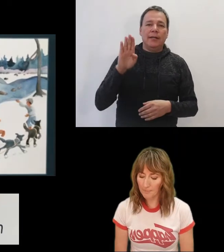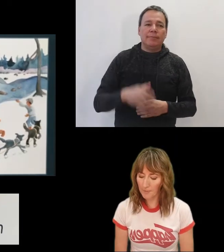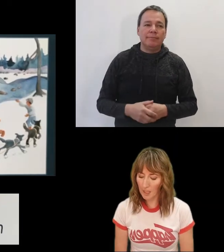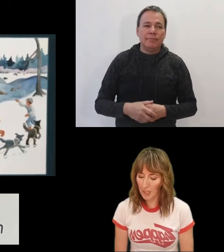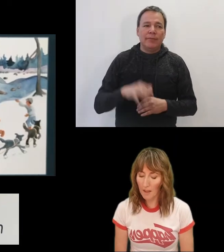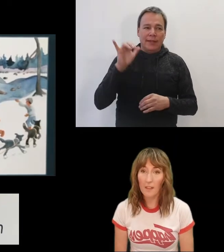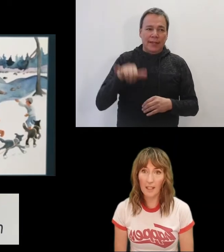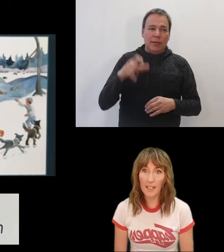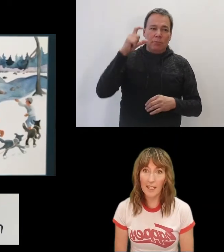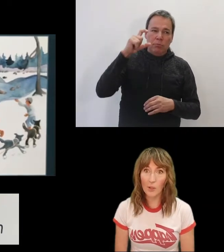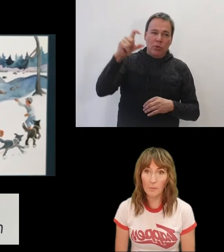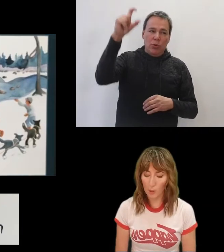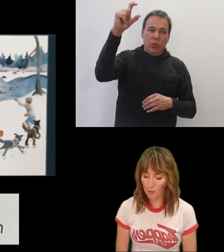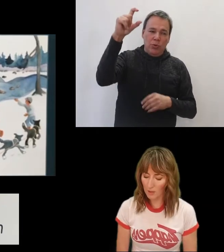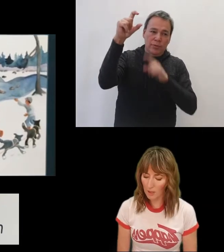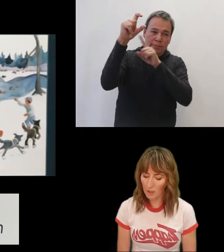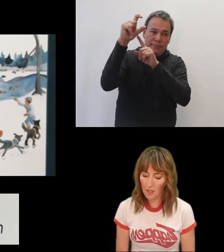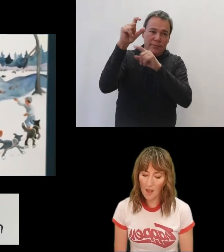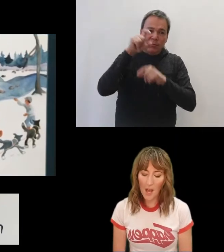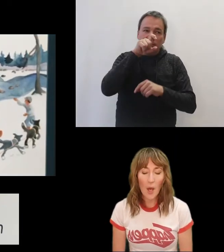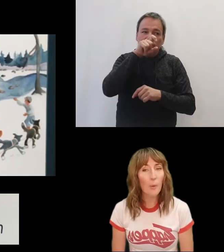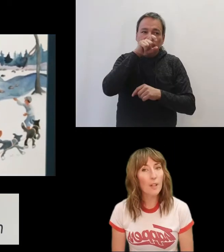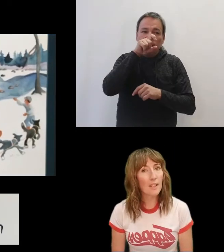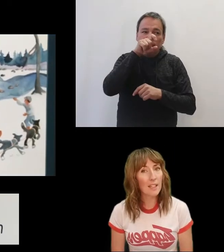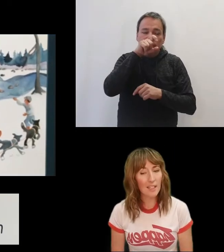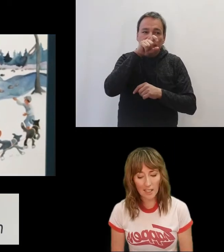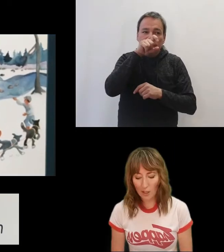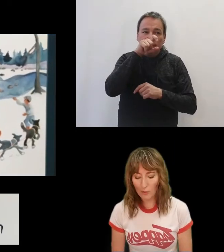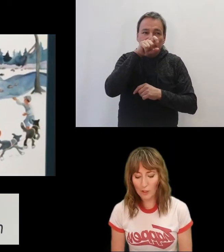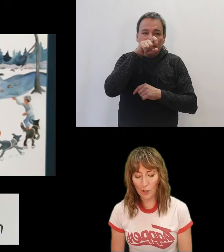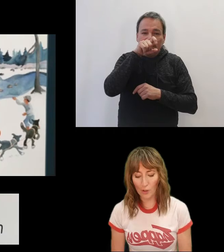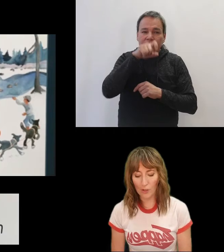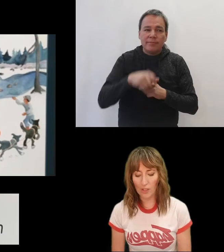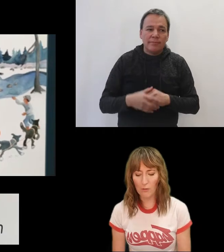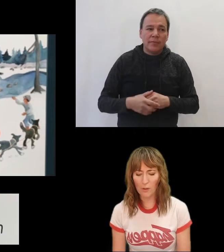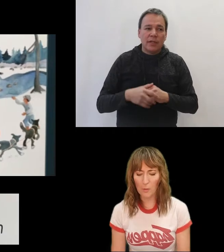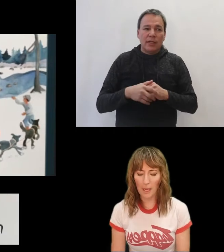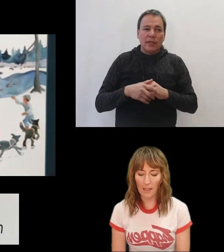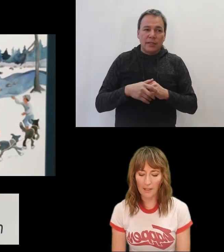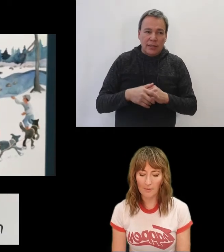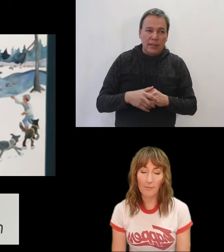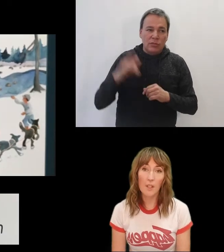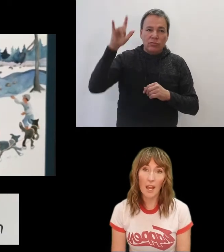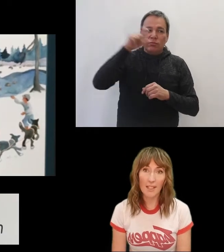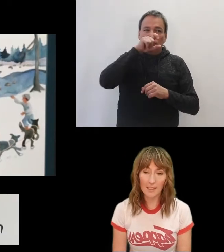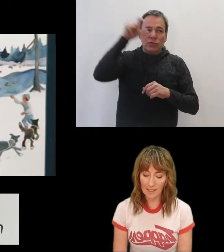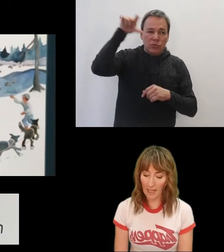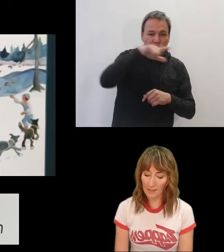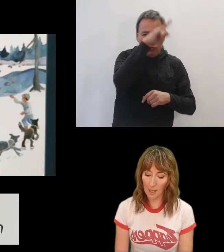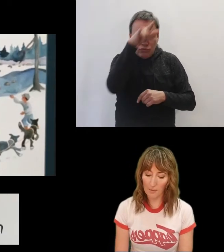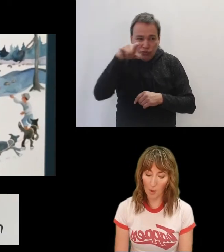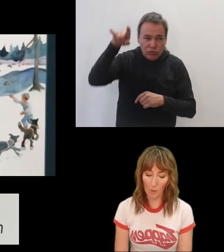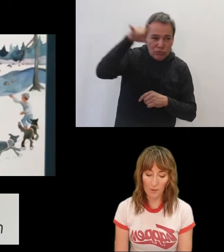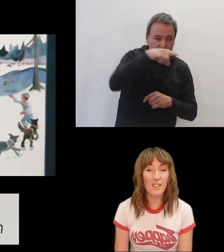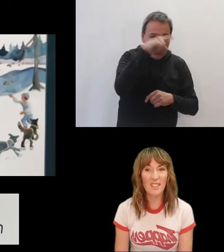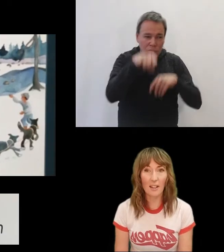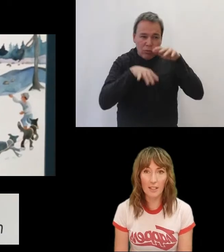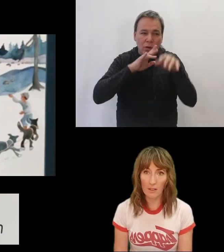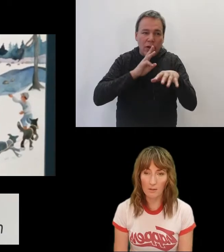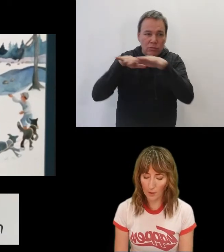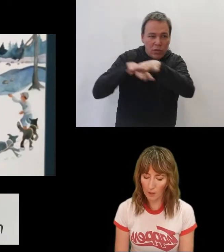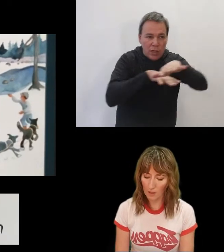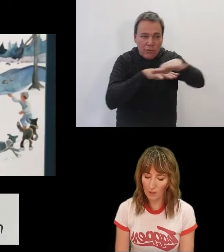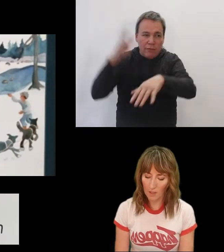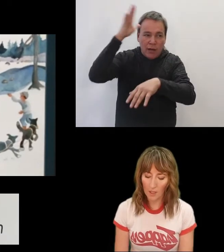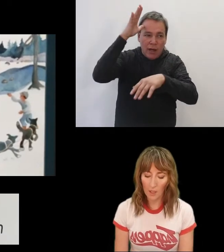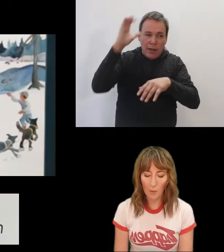Weepisin, the eagle moon. When the eagle returns to the riverbank and Dad comes home to sell